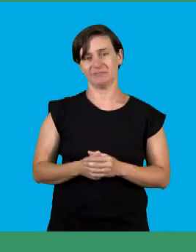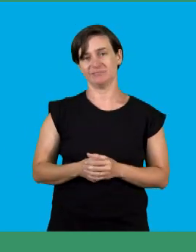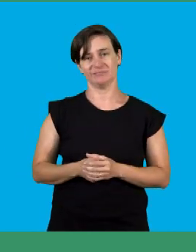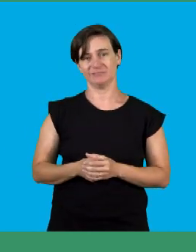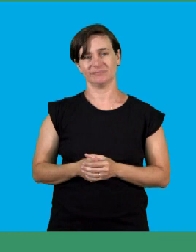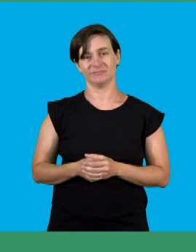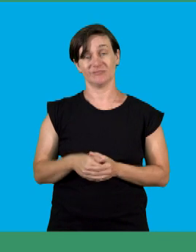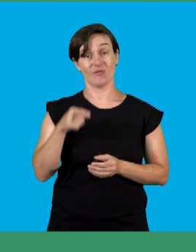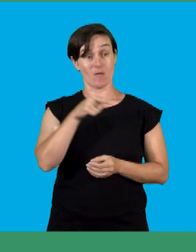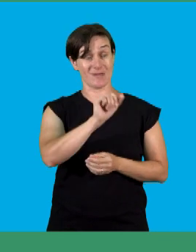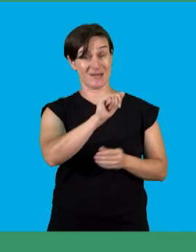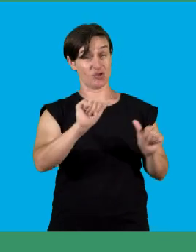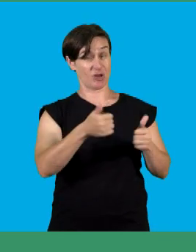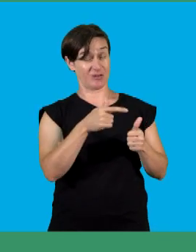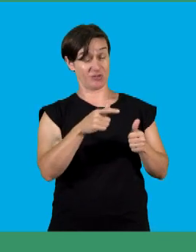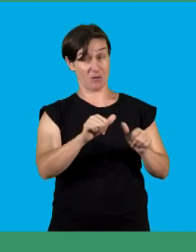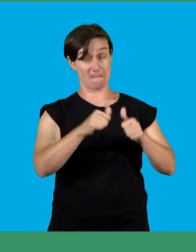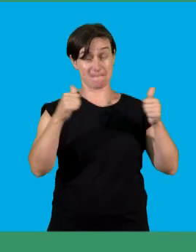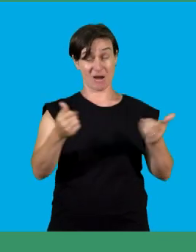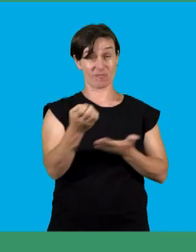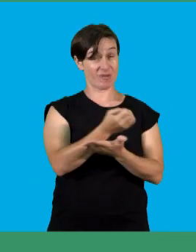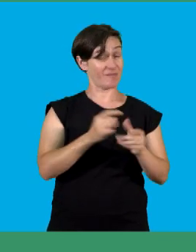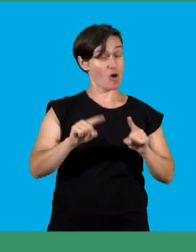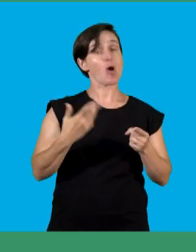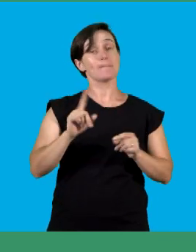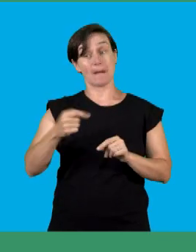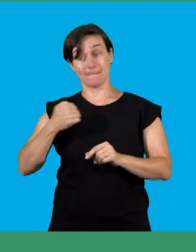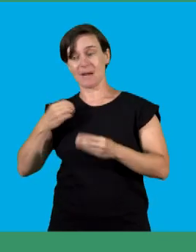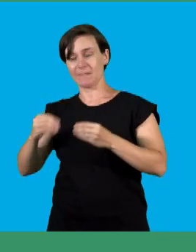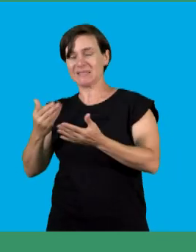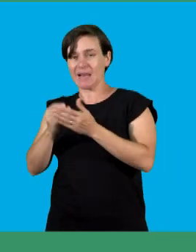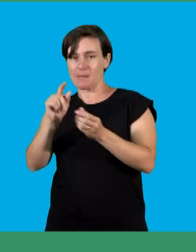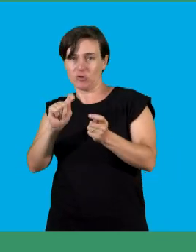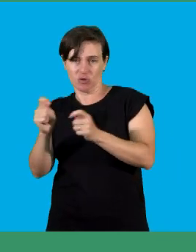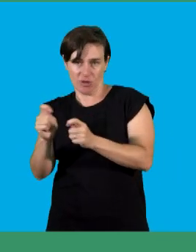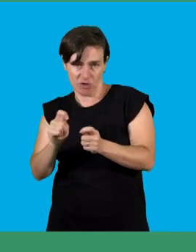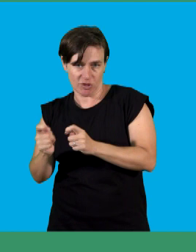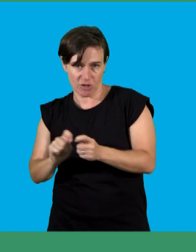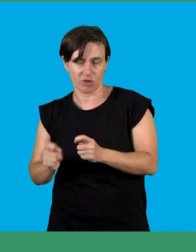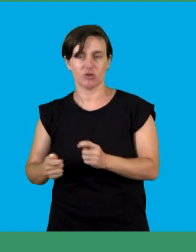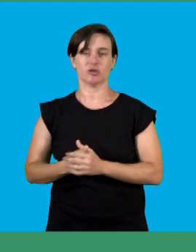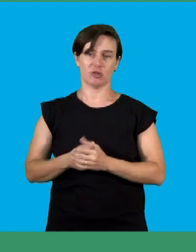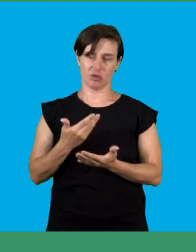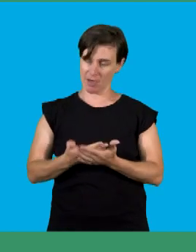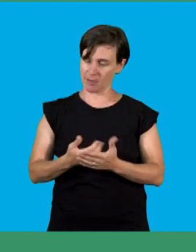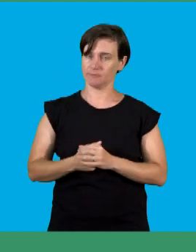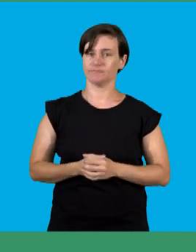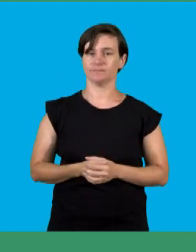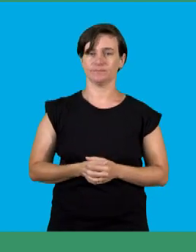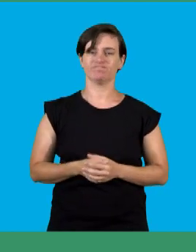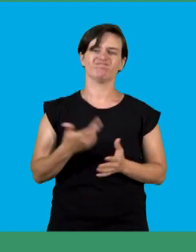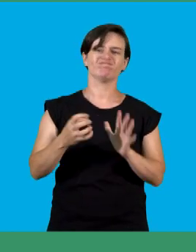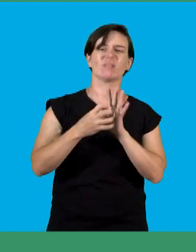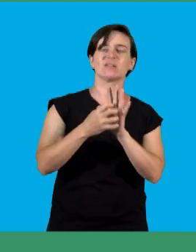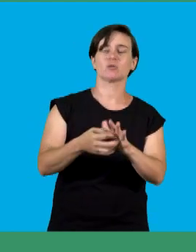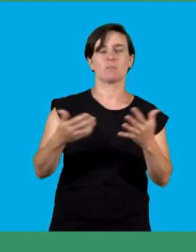of the macro environment. However, you must adapt. So remember, don't forget these challenges. Say, for example,